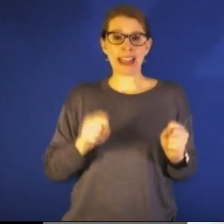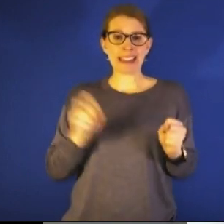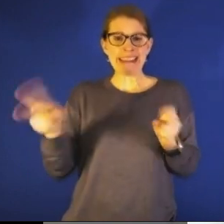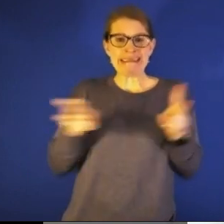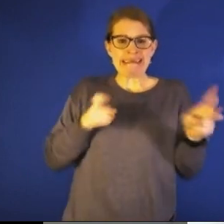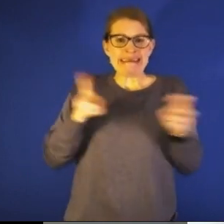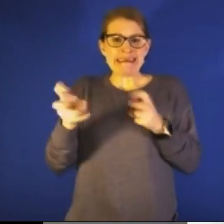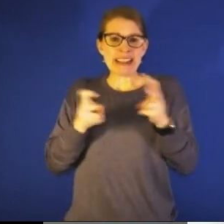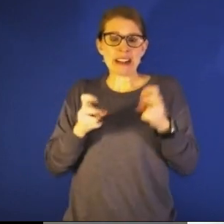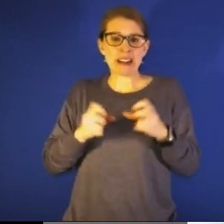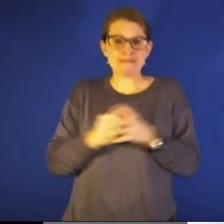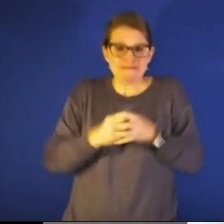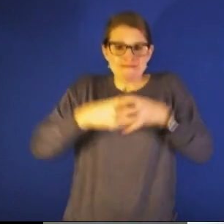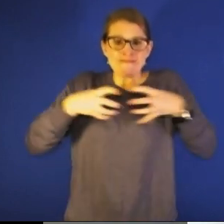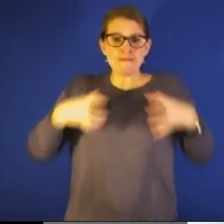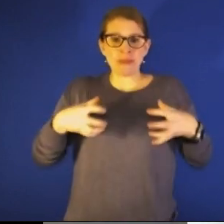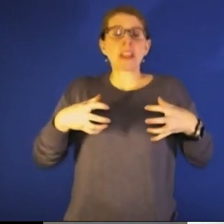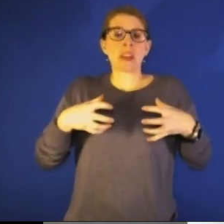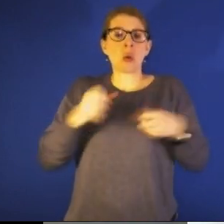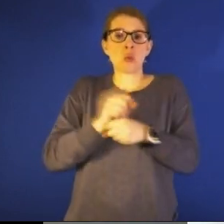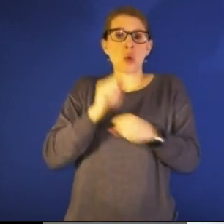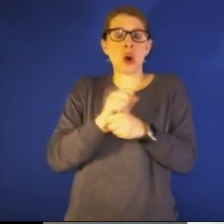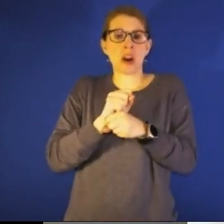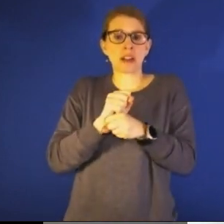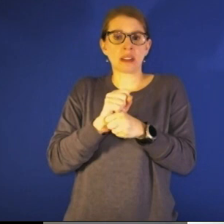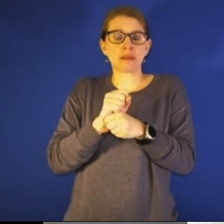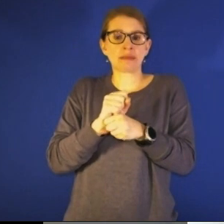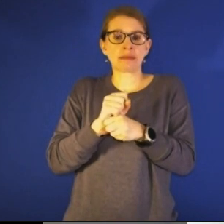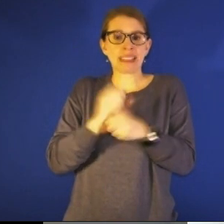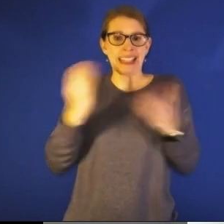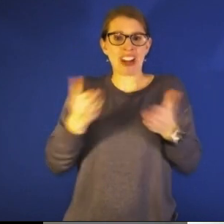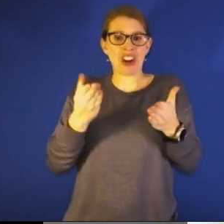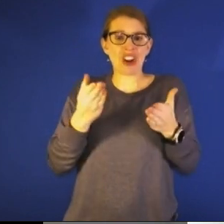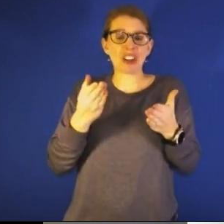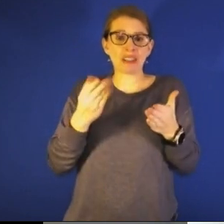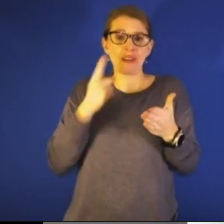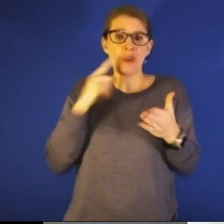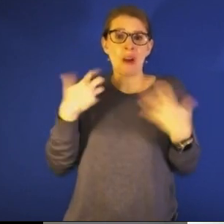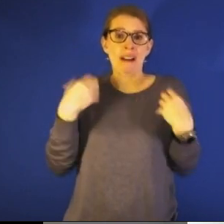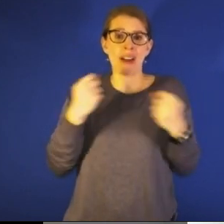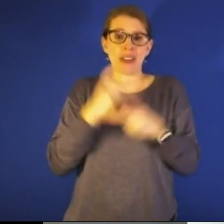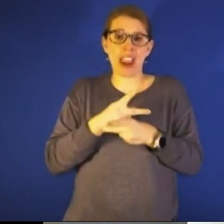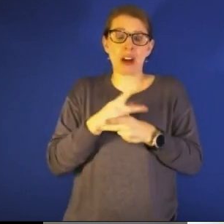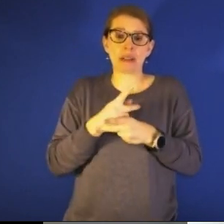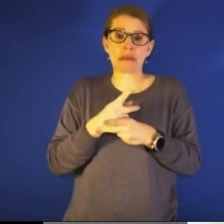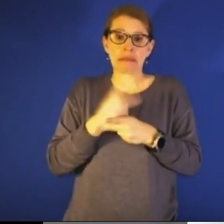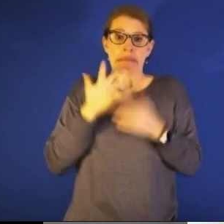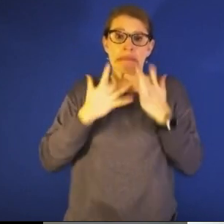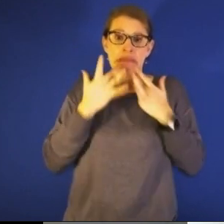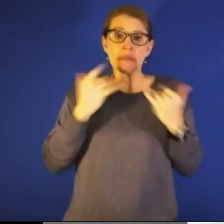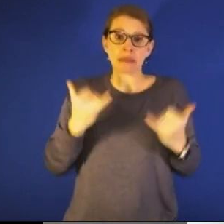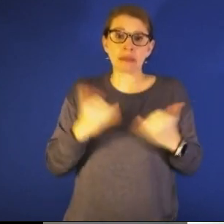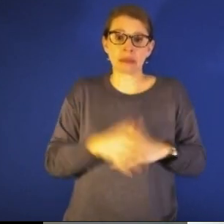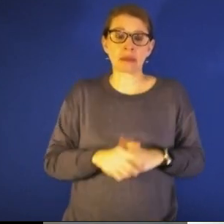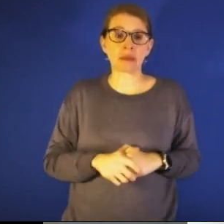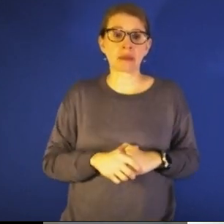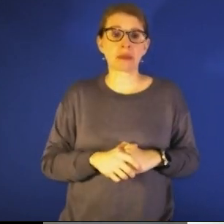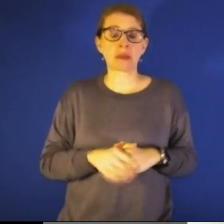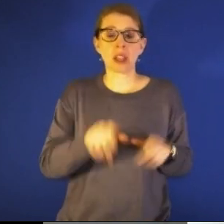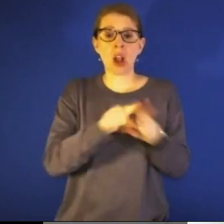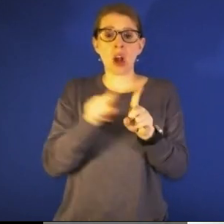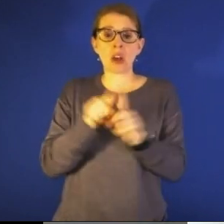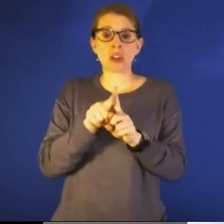as we as a healthcare system need it. I also am surrounded